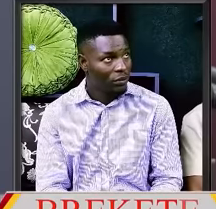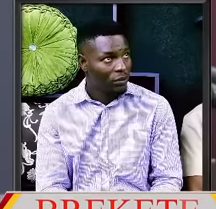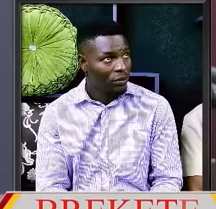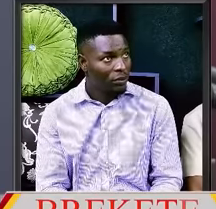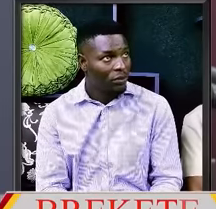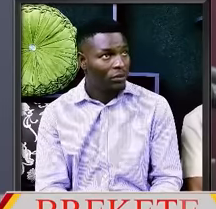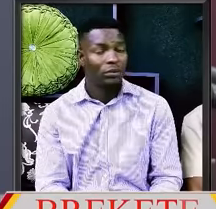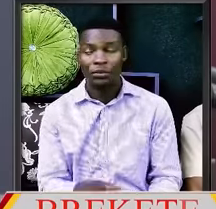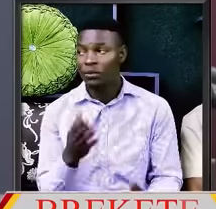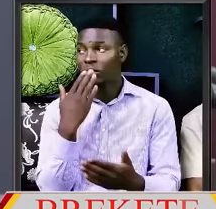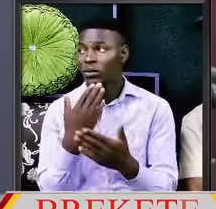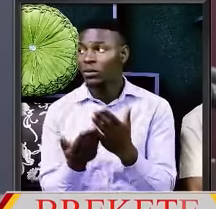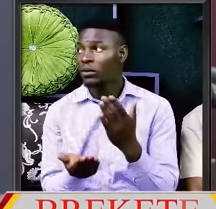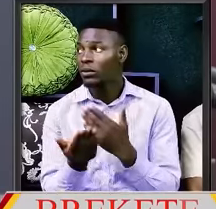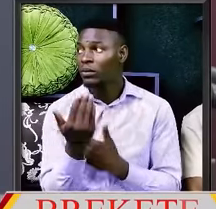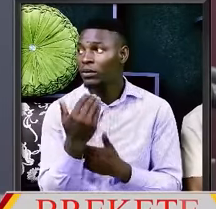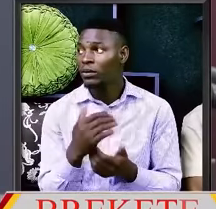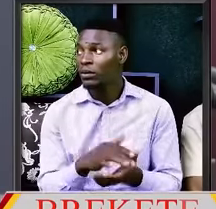Good morning.